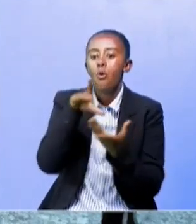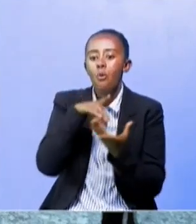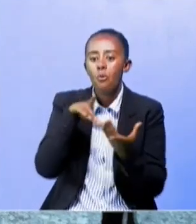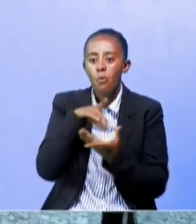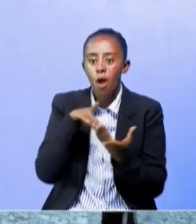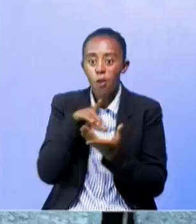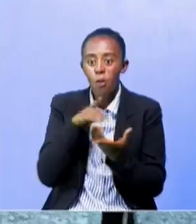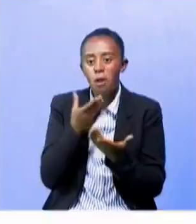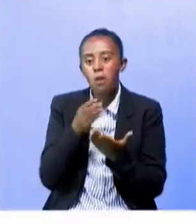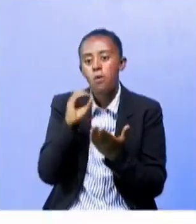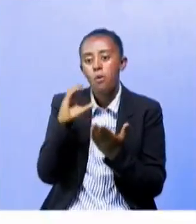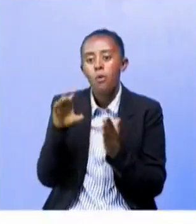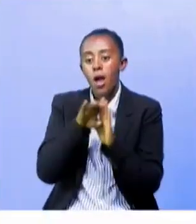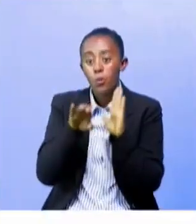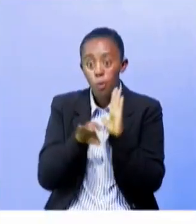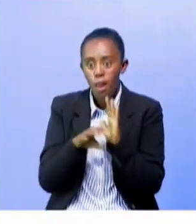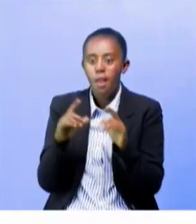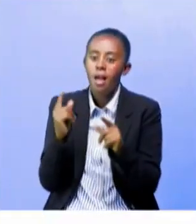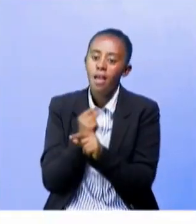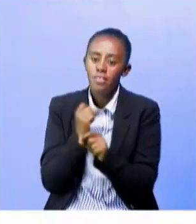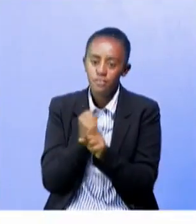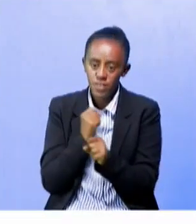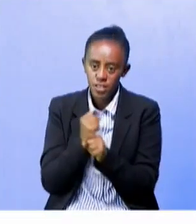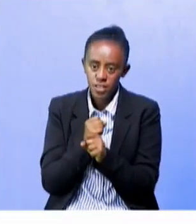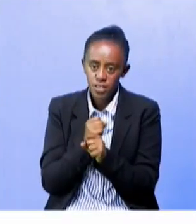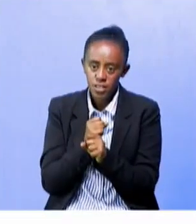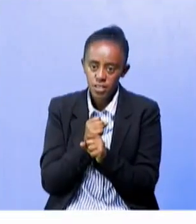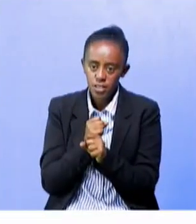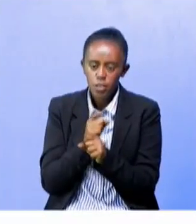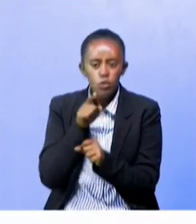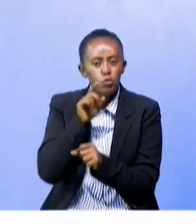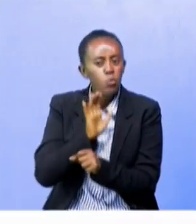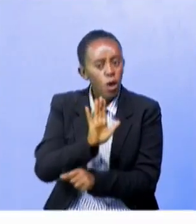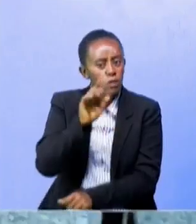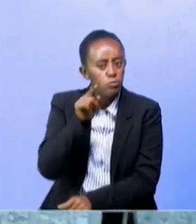co-curricular activities. What is your opinion?